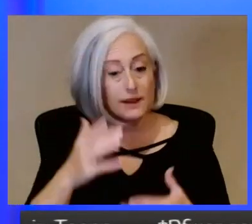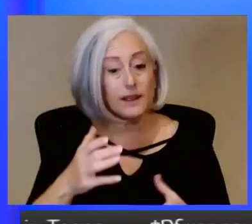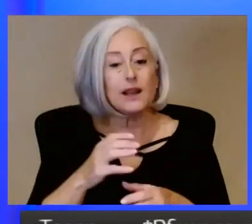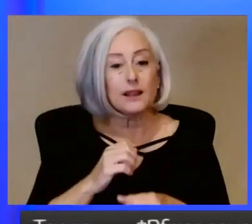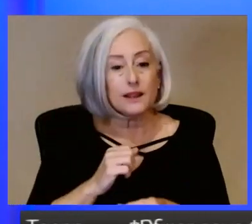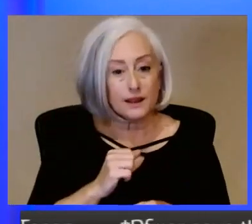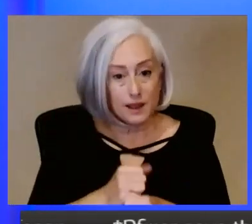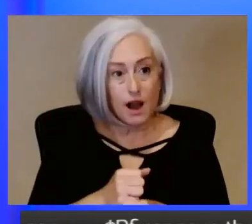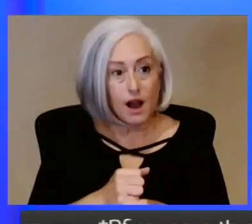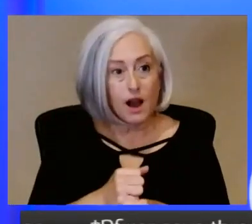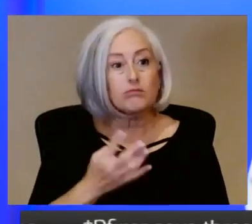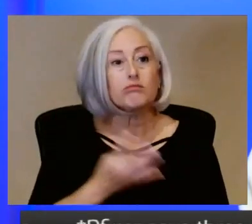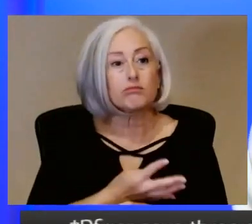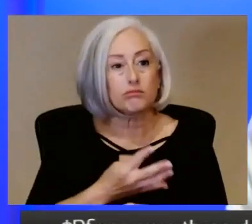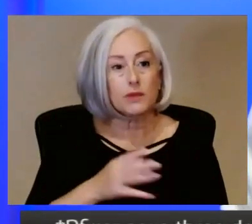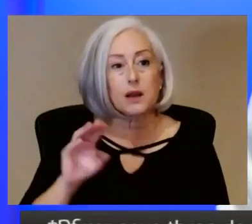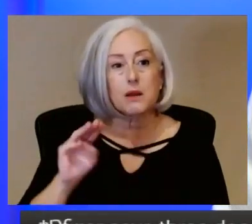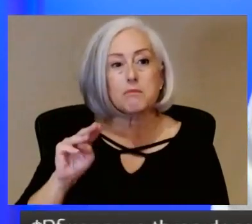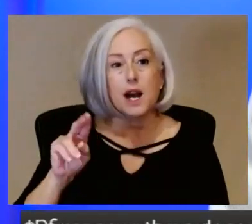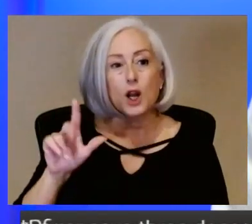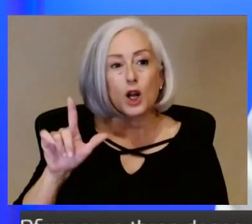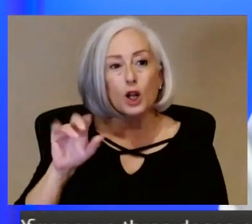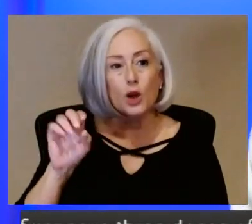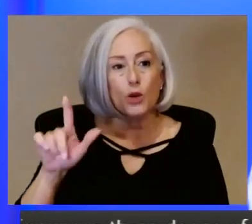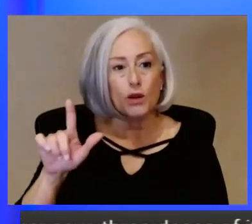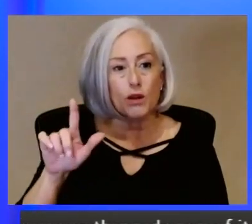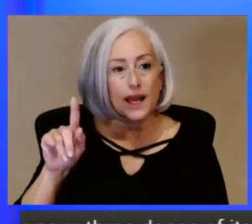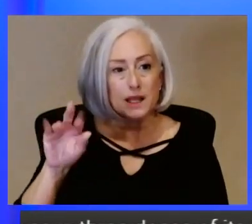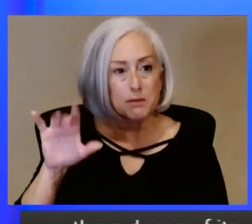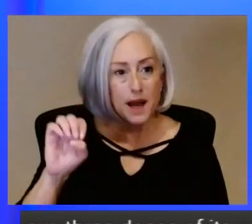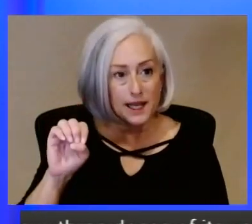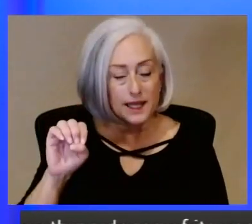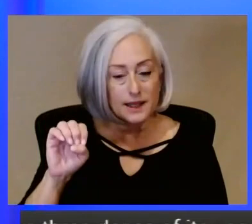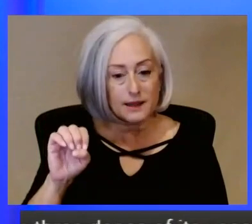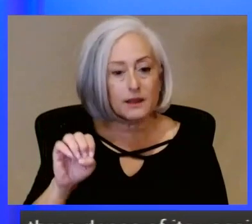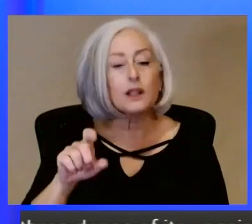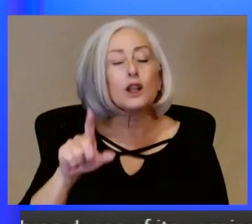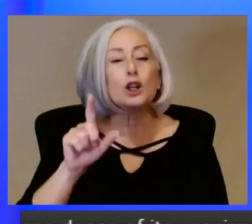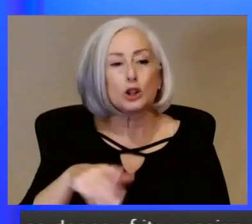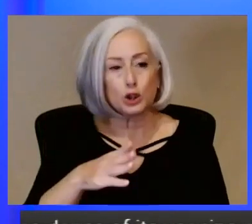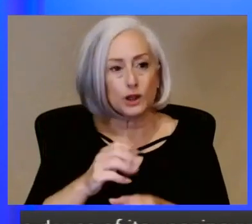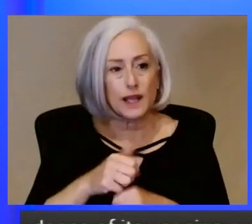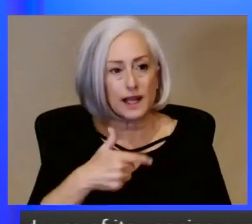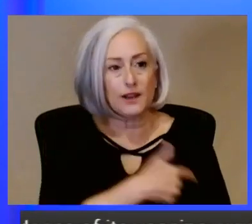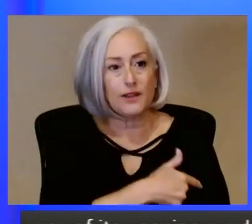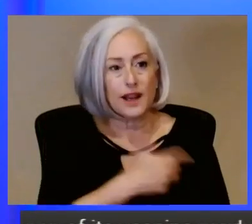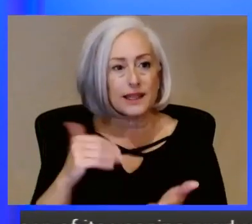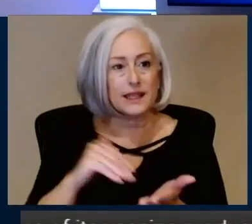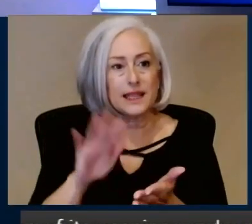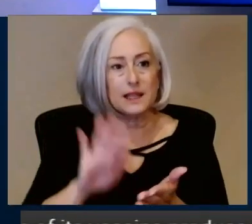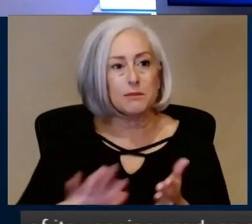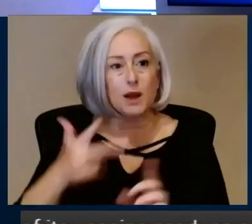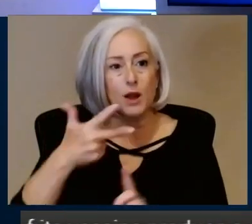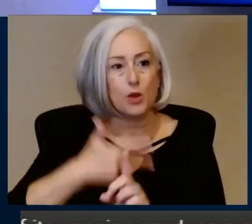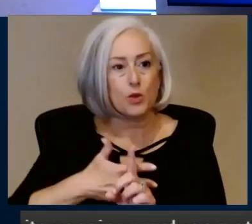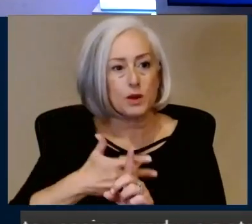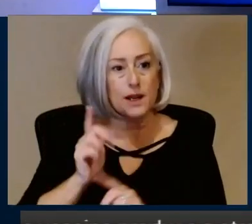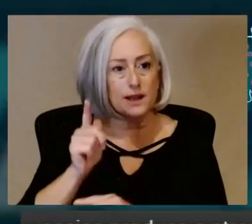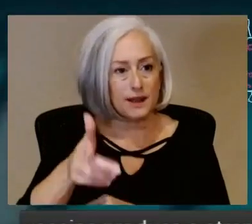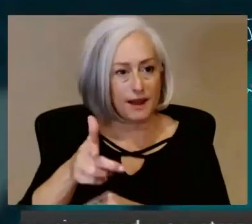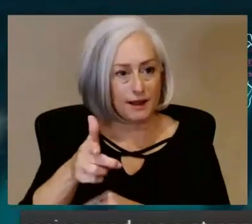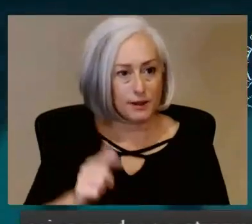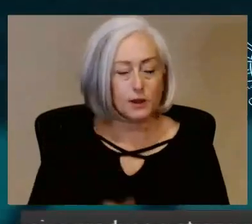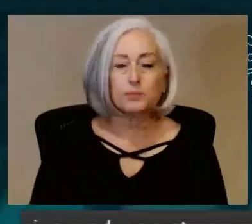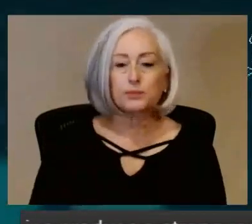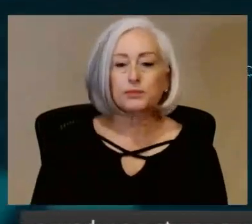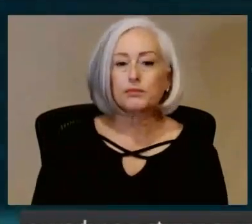the vaccine, but it's recommended to get that about 90 days after that monoclonal antibody dose. Doc Hawk, our numbers have been